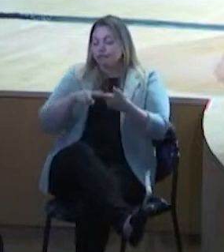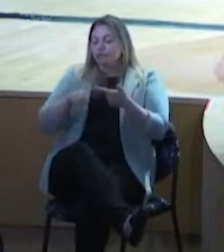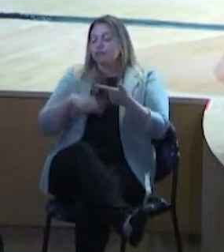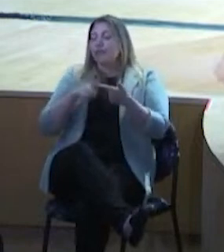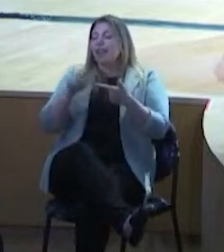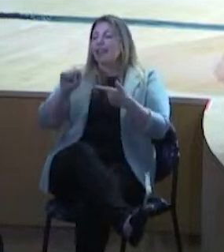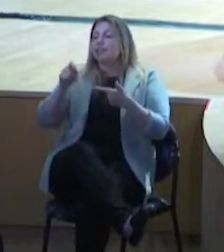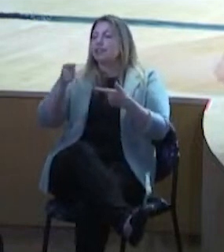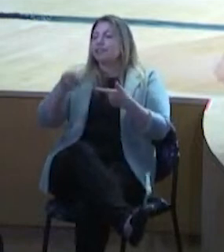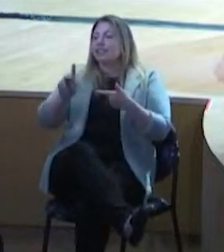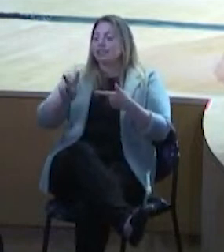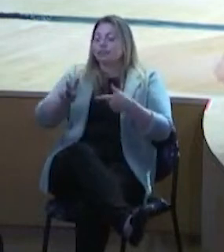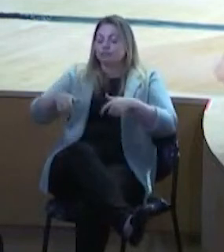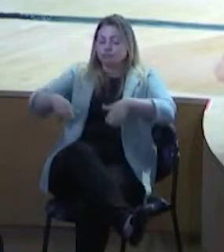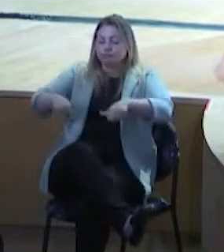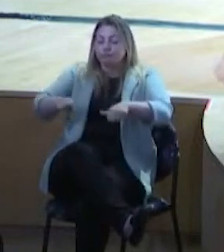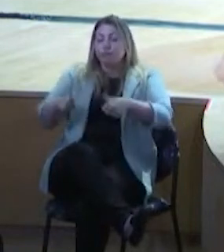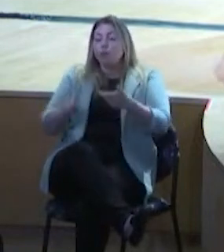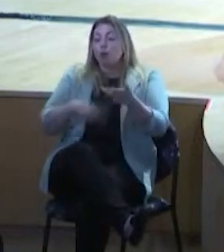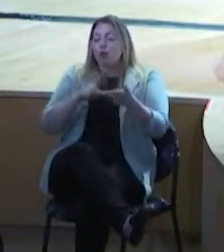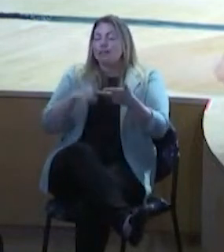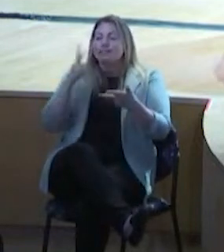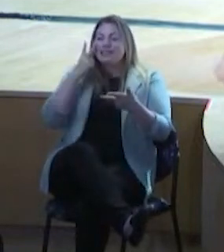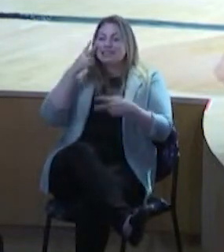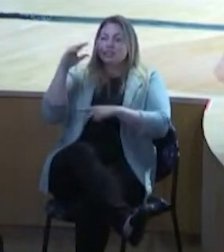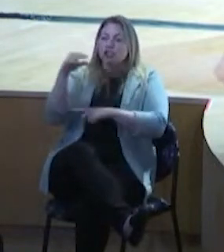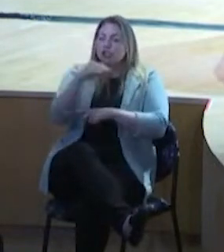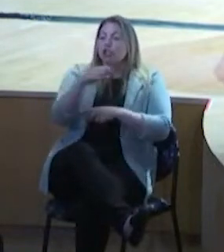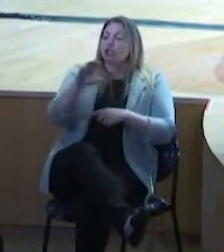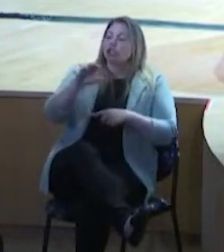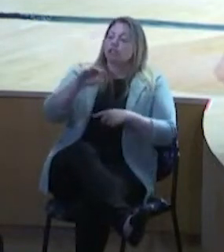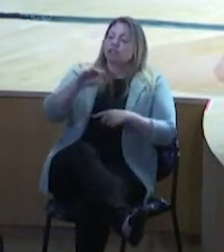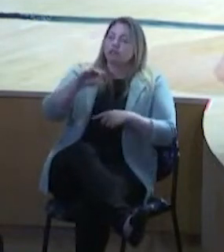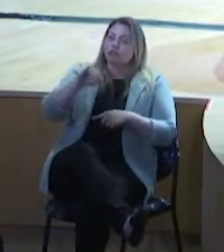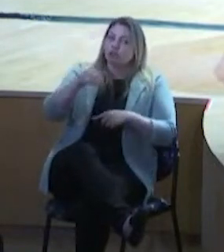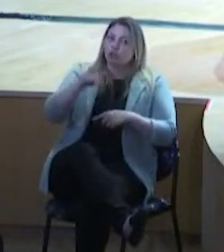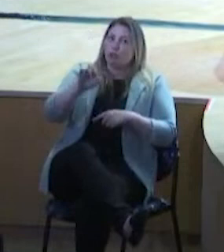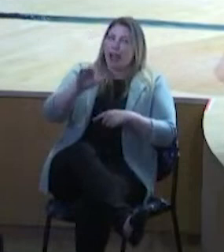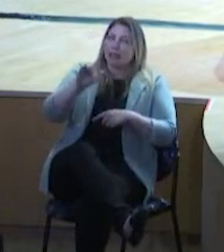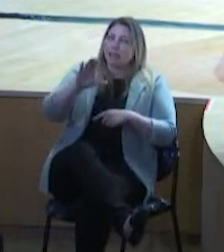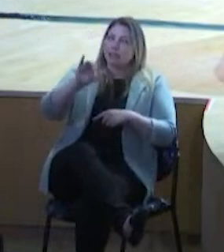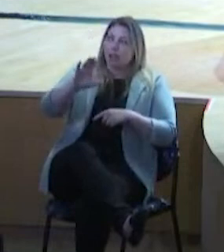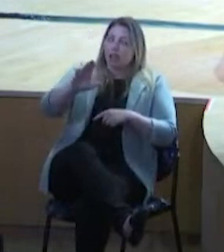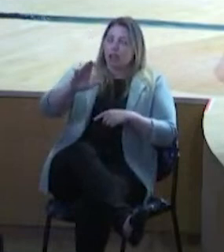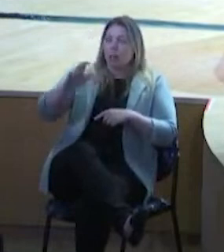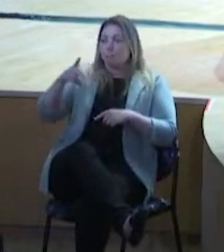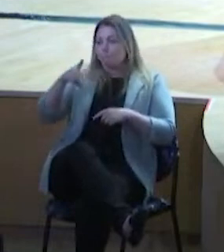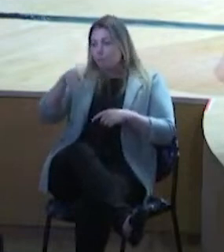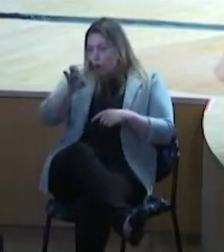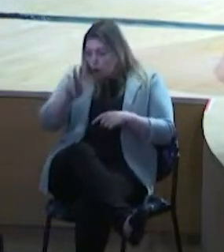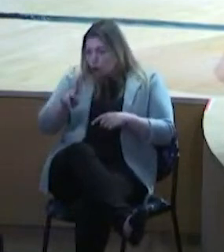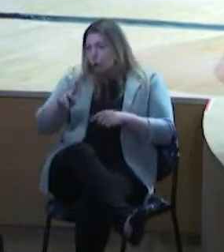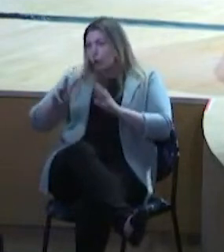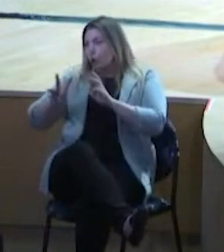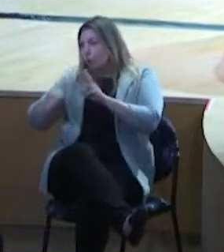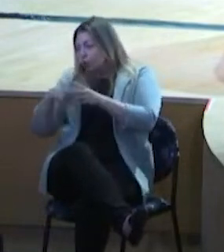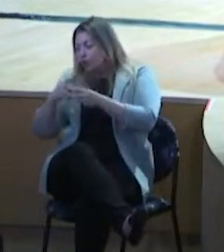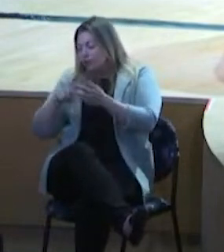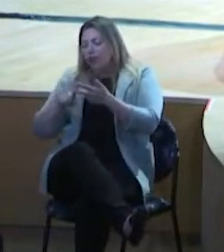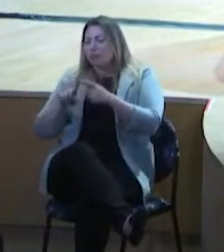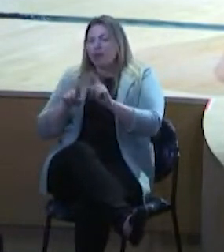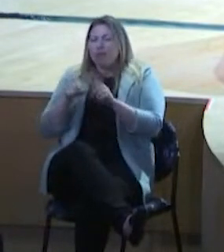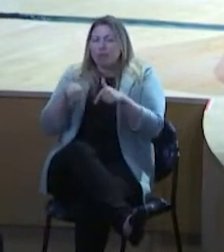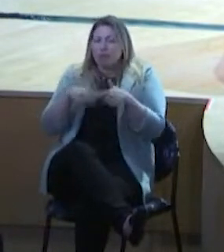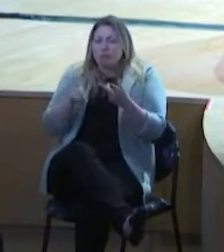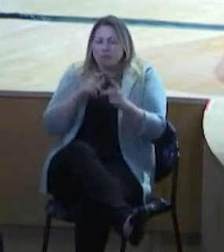Jurassic Park and Jurassic World, and a sliver of those people come to actually take care of the place.